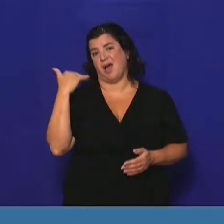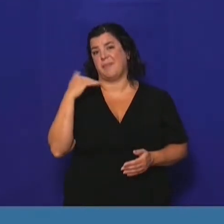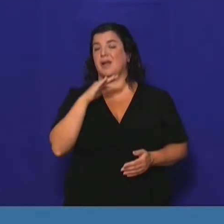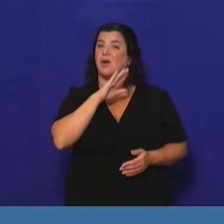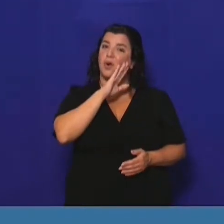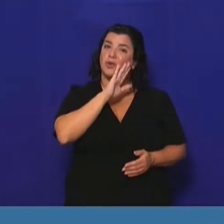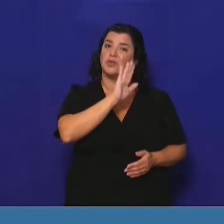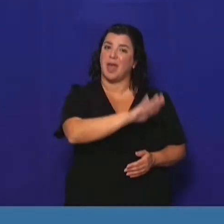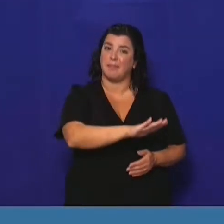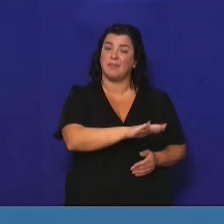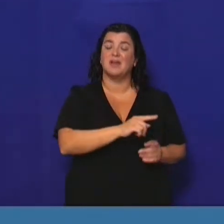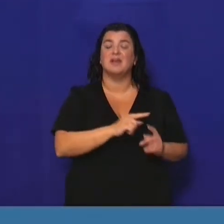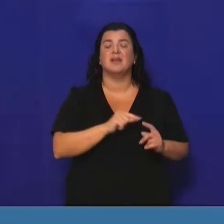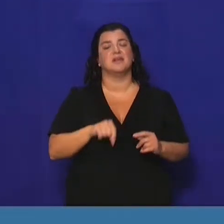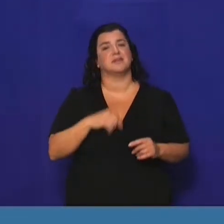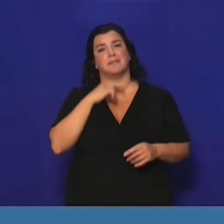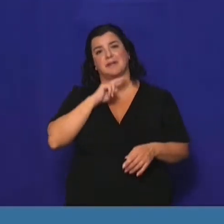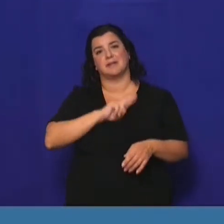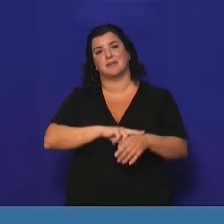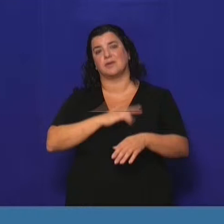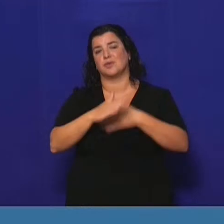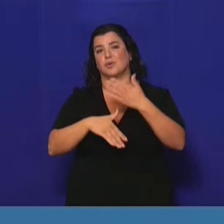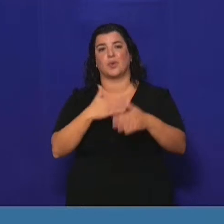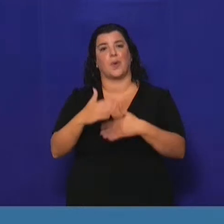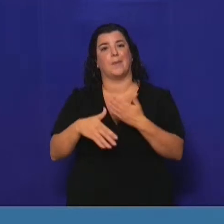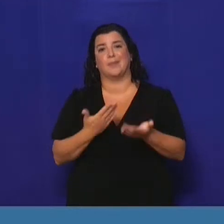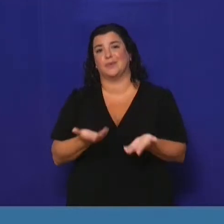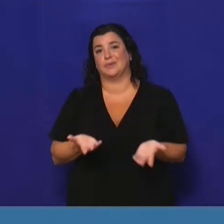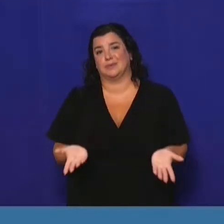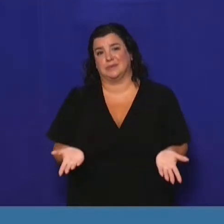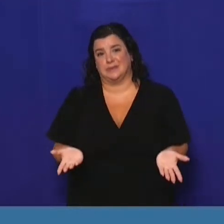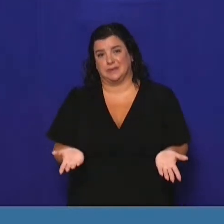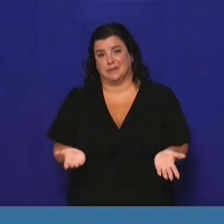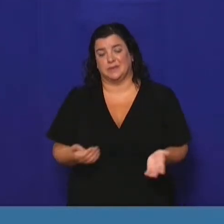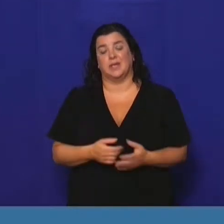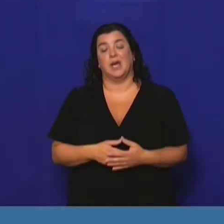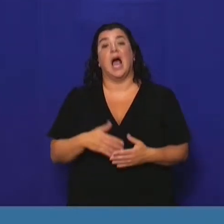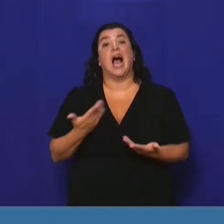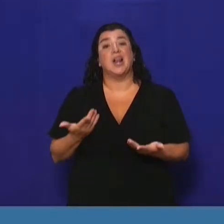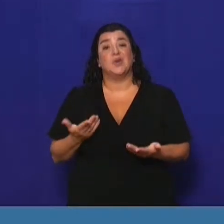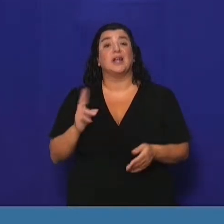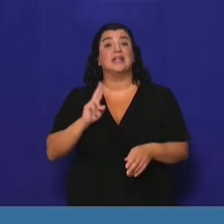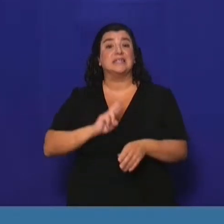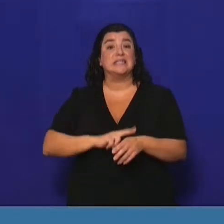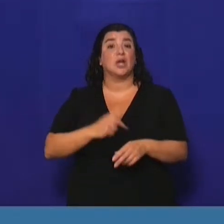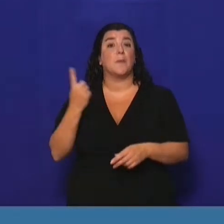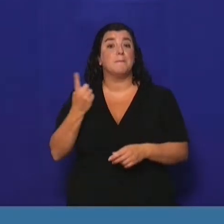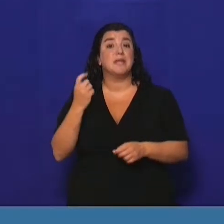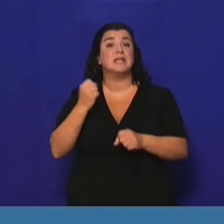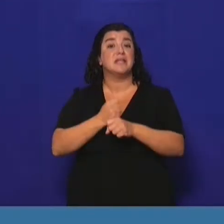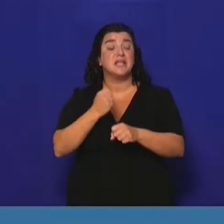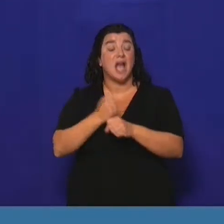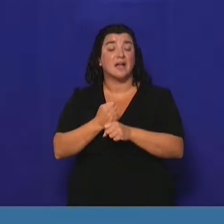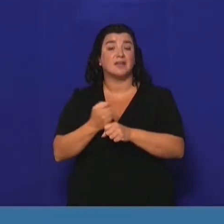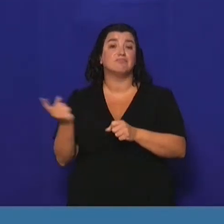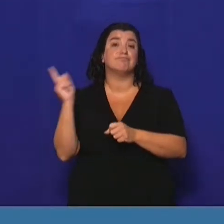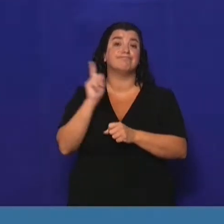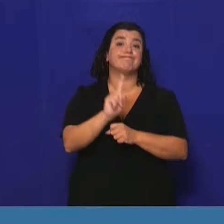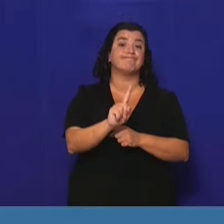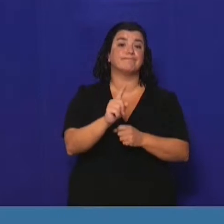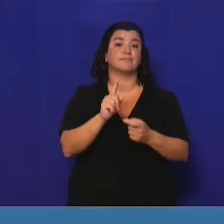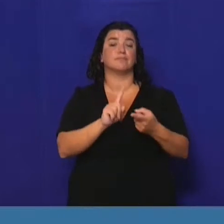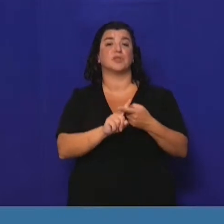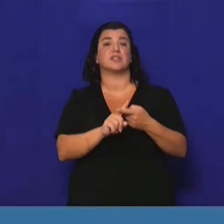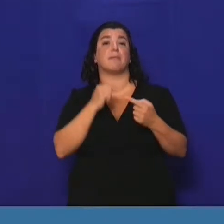ta' kulħadd u allura hemmhekk inti għandek il-carers li wkoll jista' ukoll jidħol il-virus b'ċertu mod u anke l-istaff kollu li jidħol.